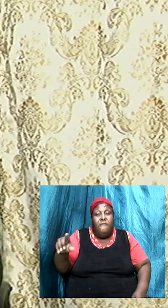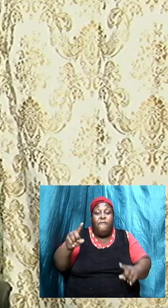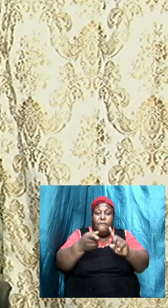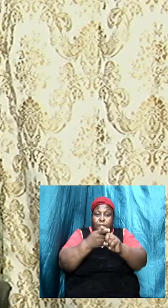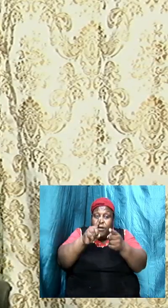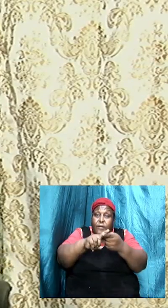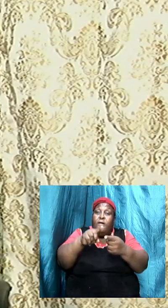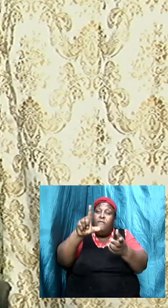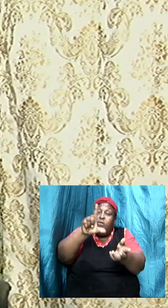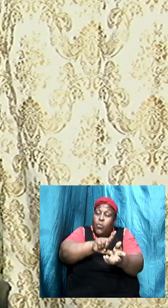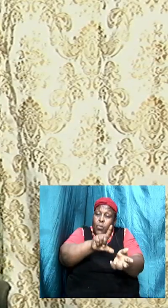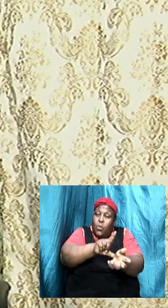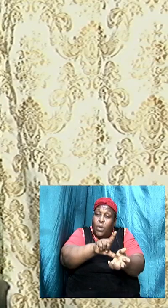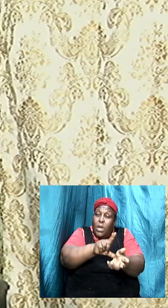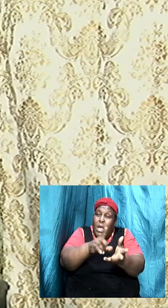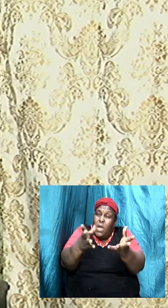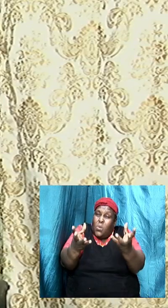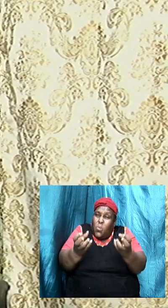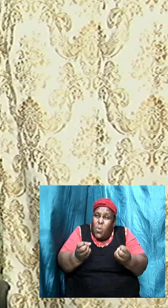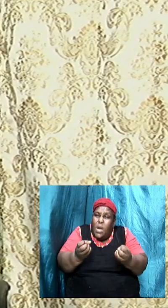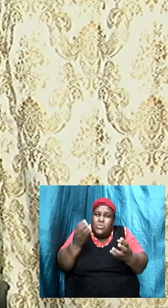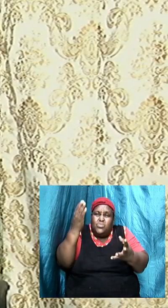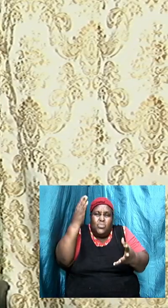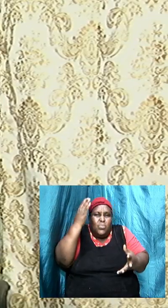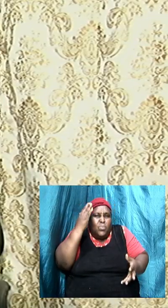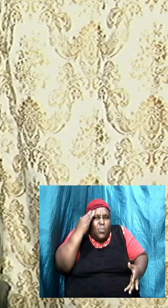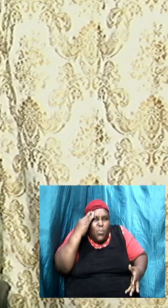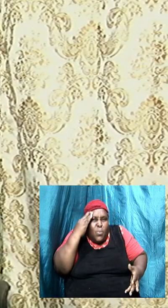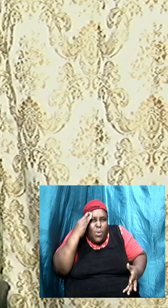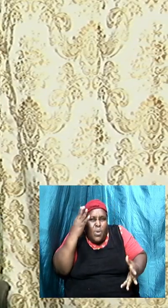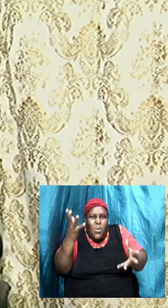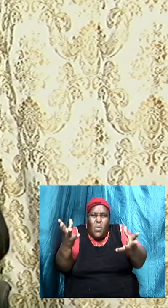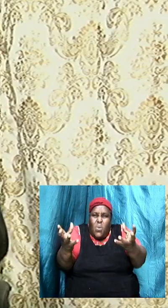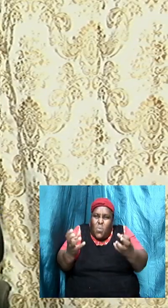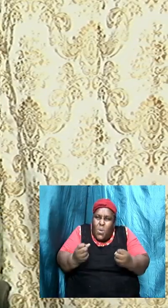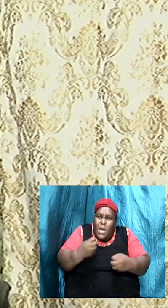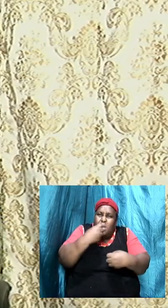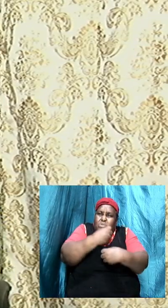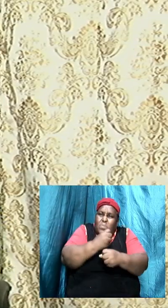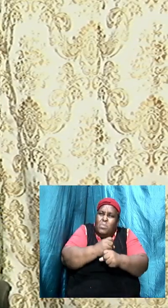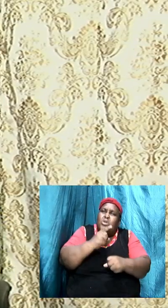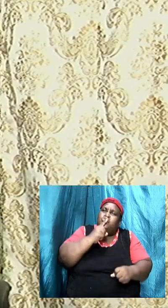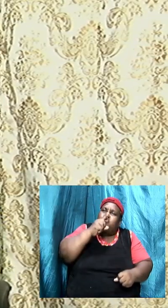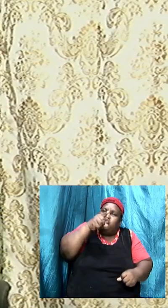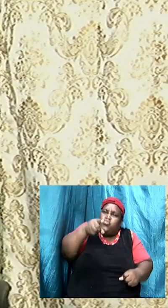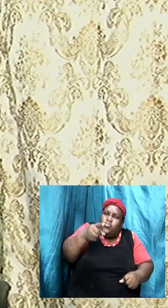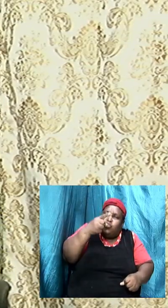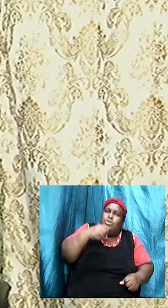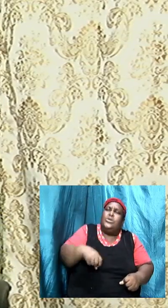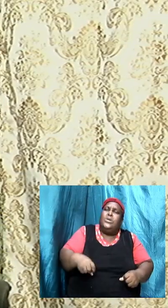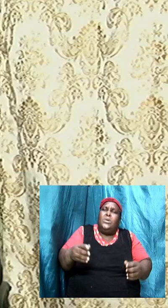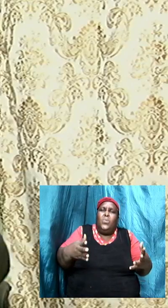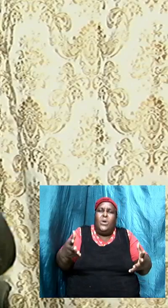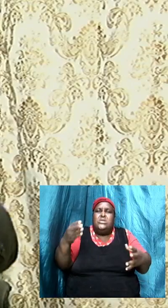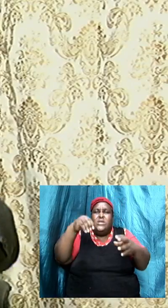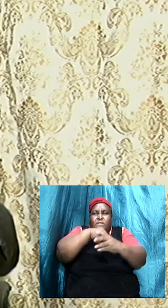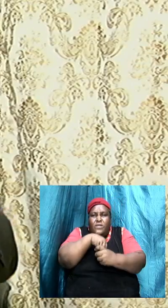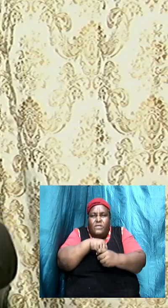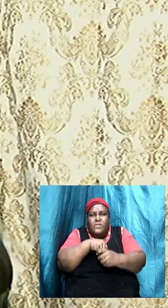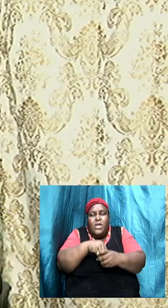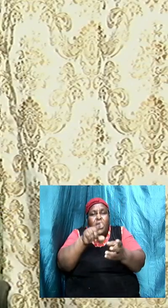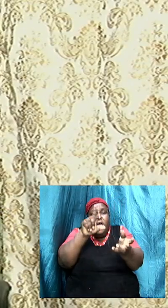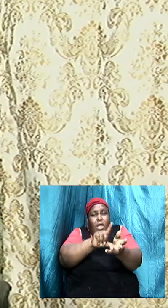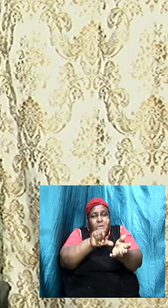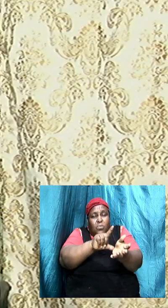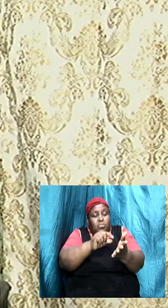and Theophilus wanted to know, he wanted to be convinced of what he was involved in. And Luke wrote